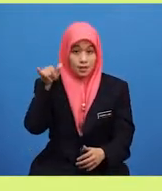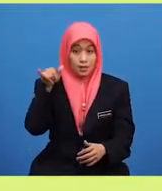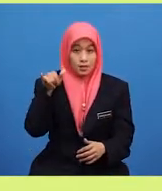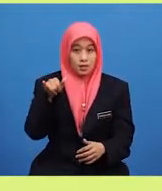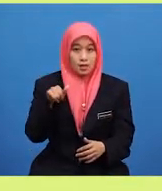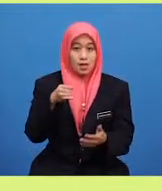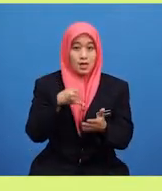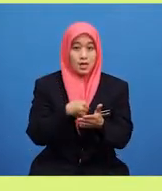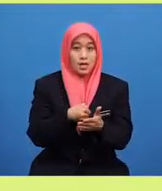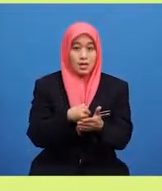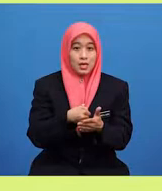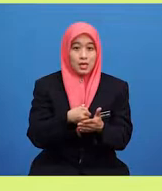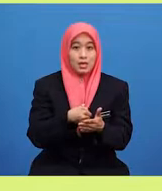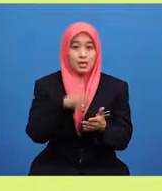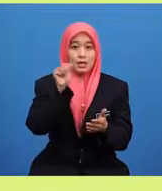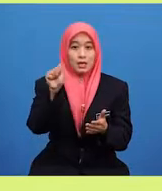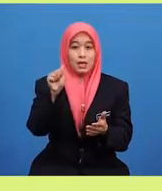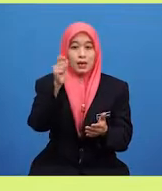Yes, it's a pen.